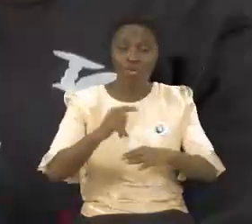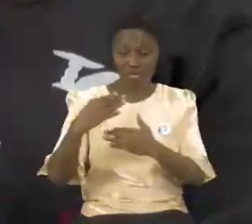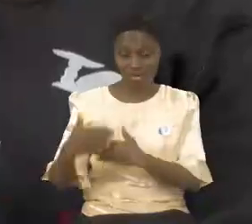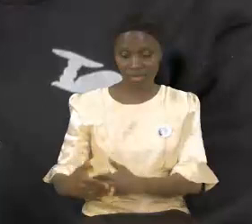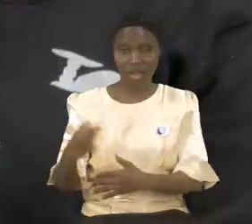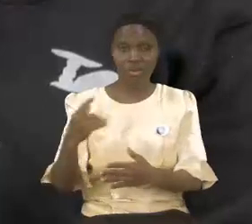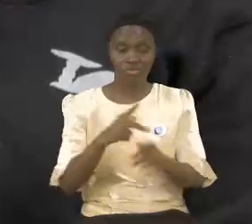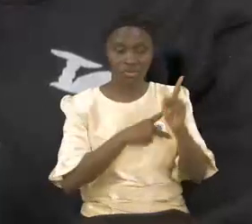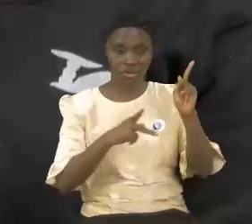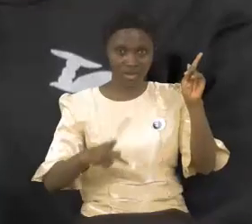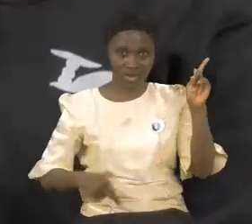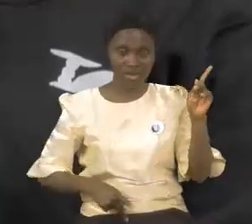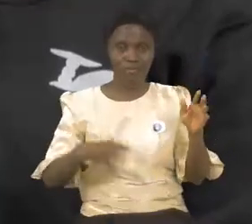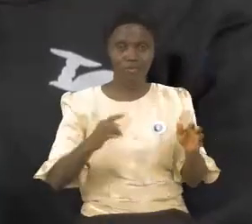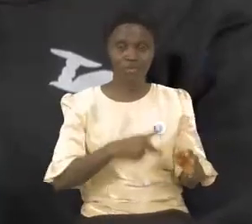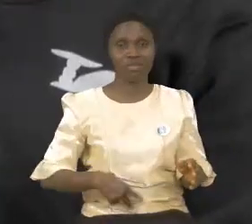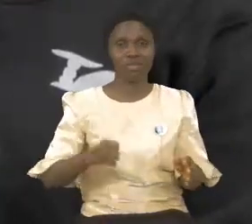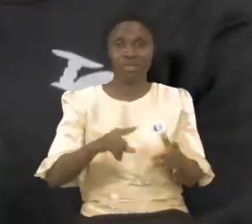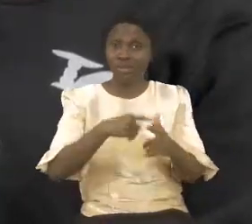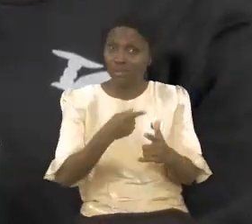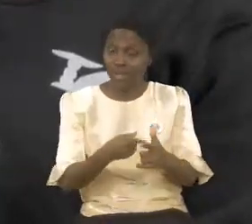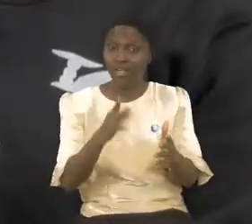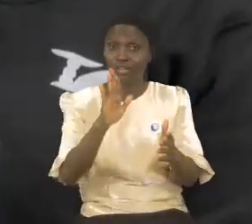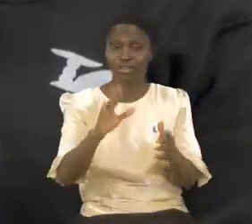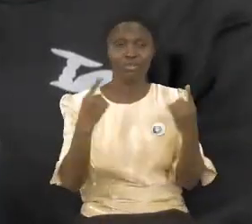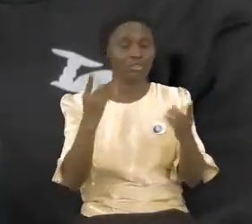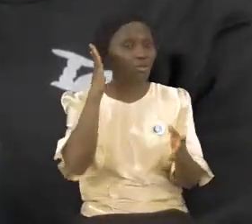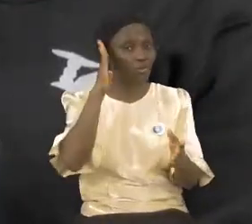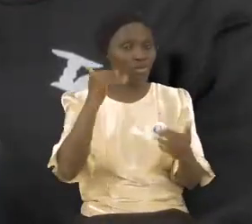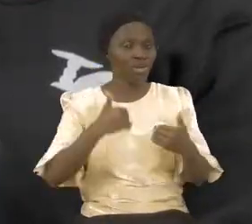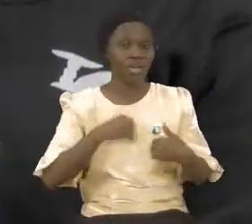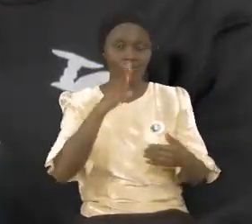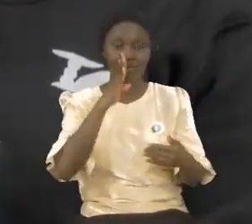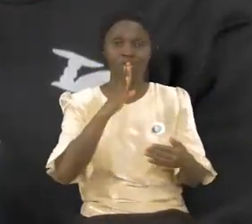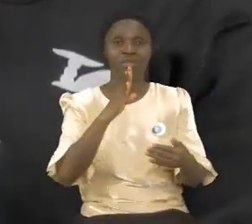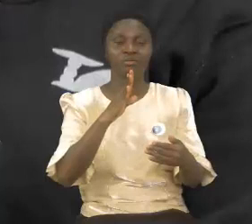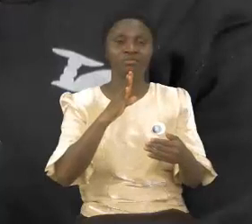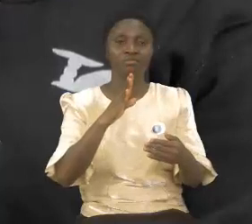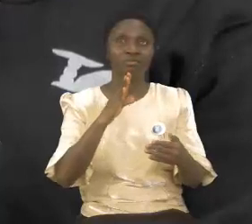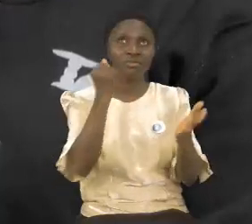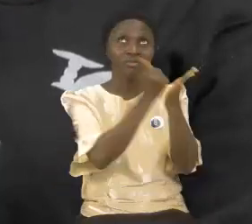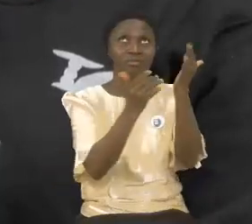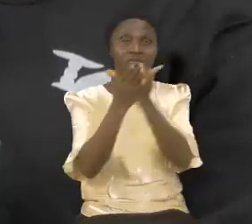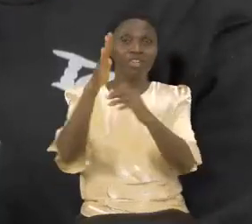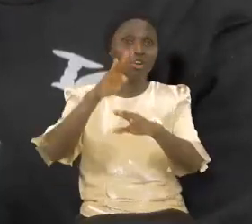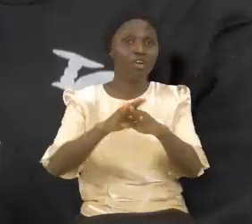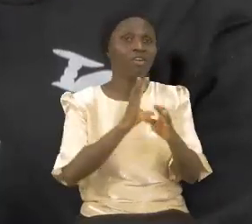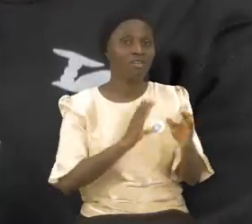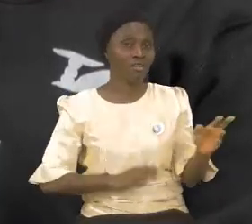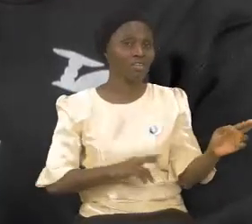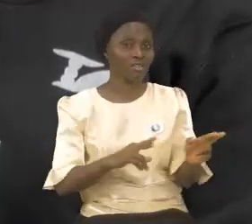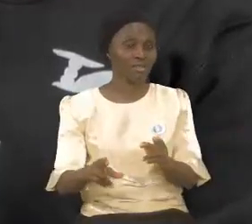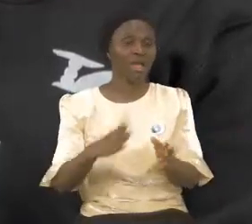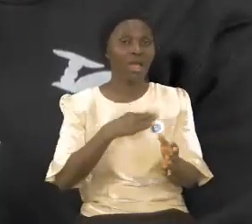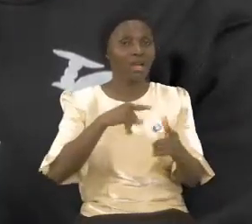Kings, and then your sins will have been laid on Christ, judged on Christ, and then you will not